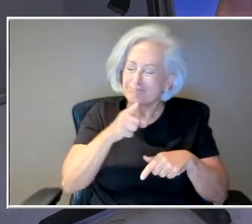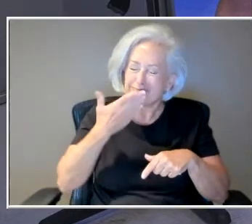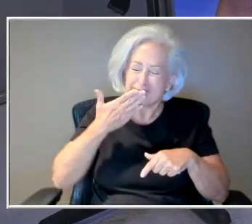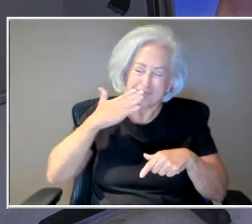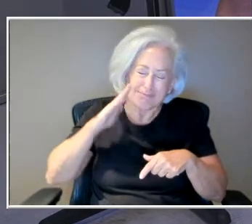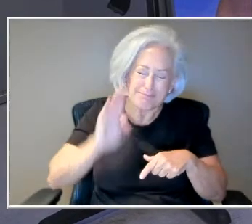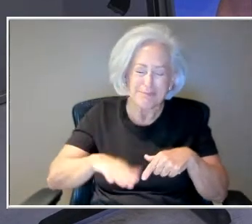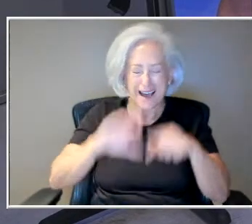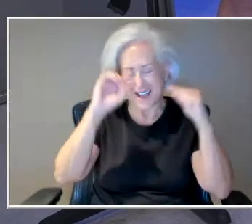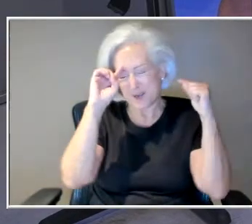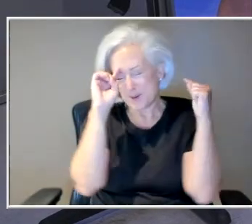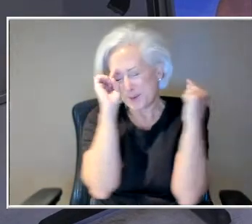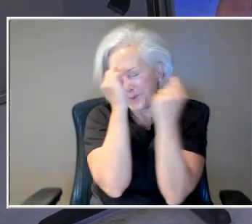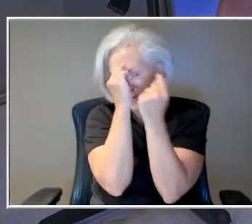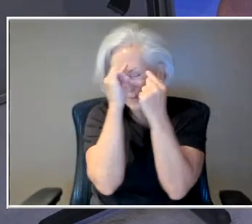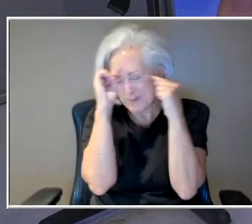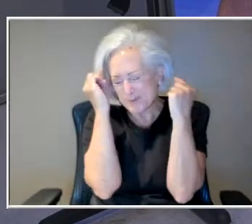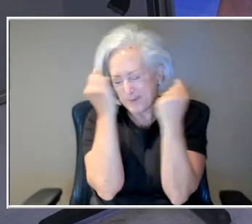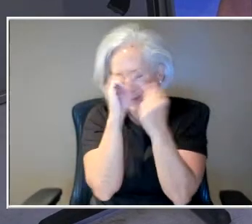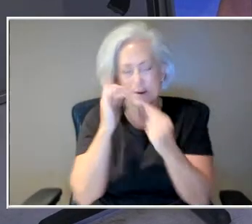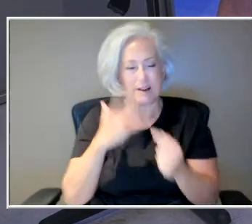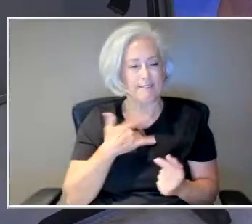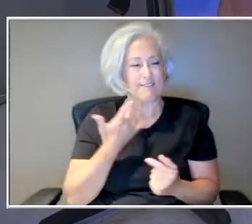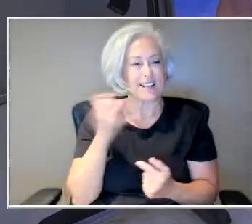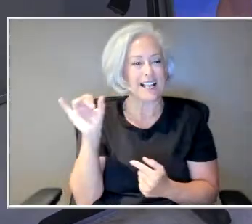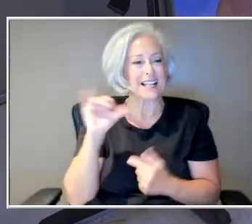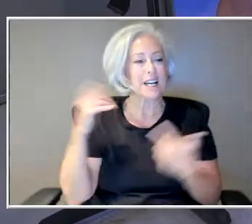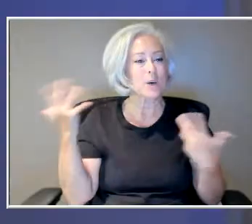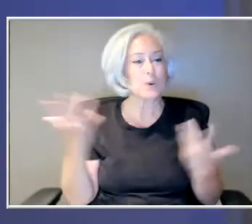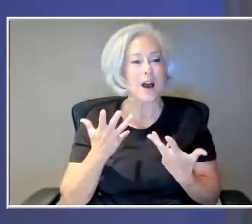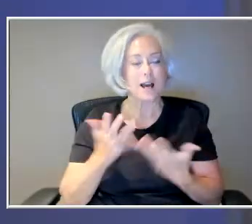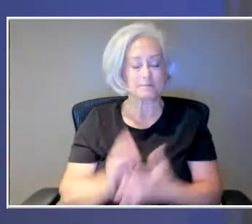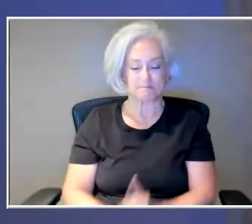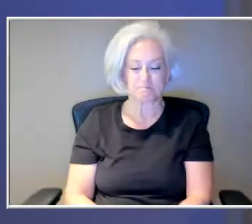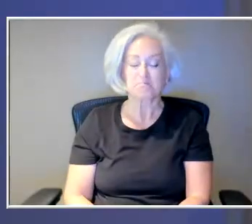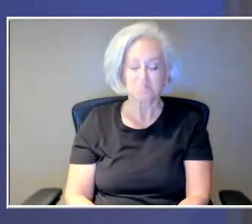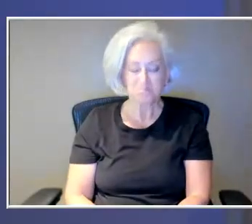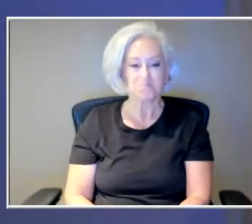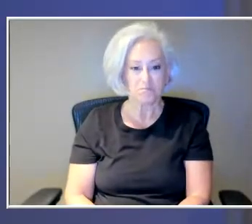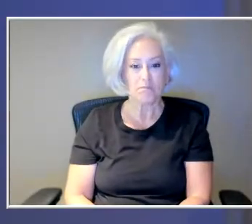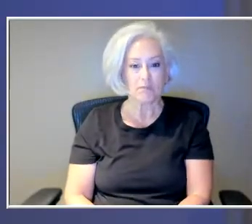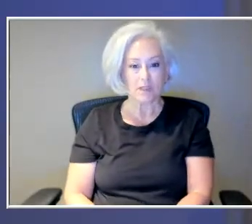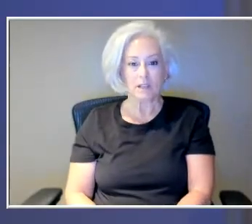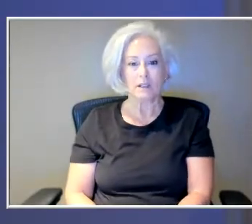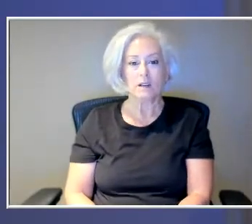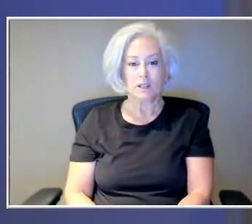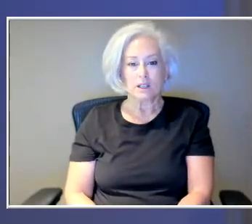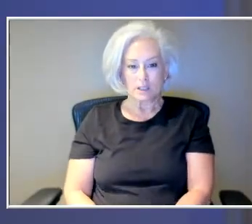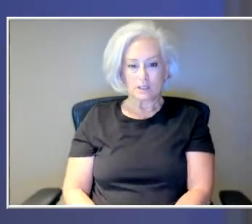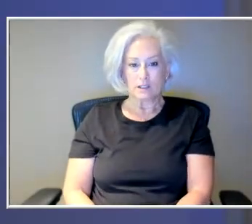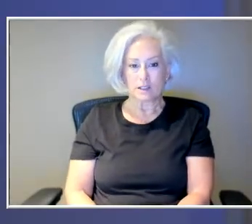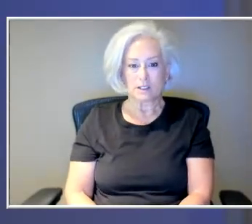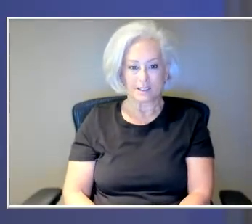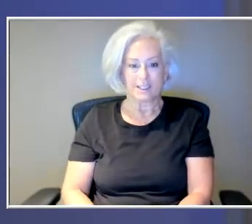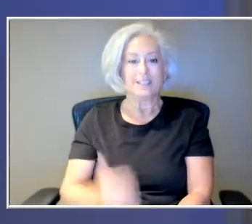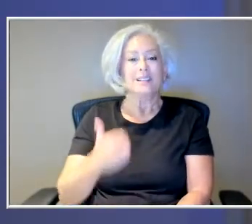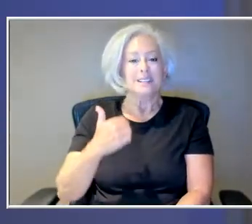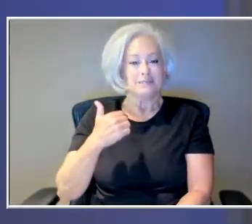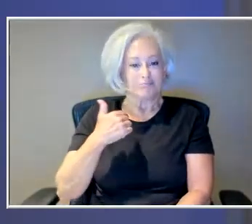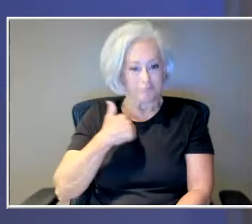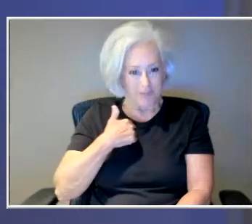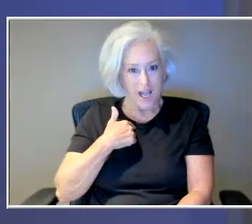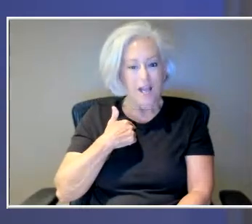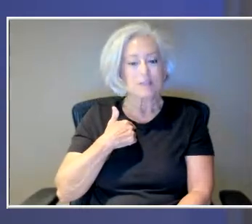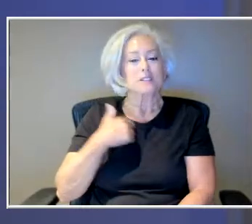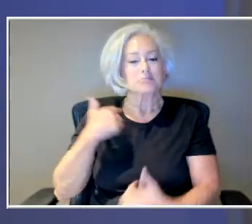describe what it felt like? Yeah, I was having sexual encounter with my husband, and